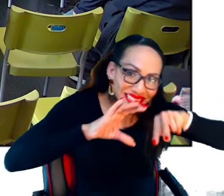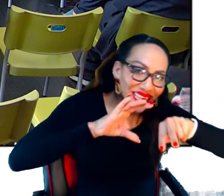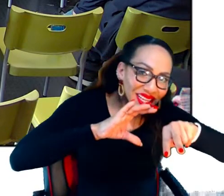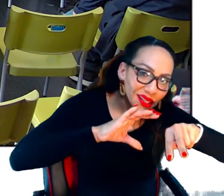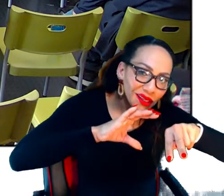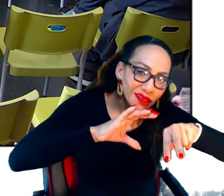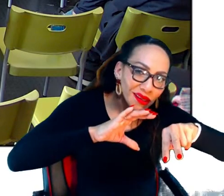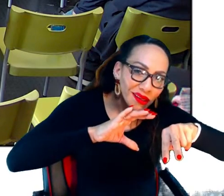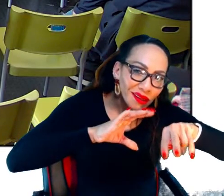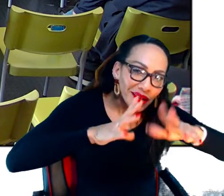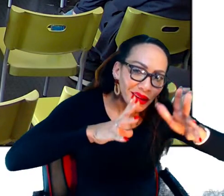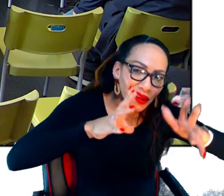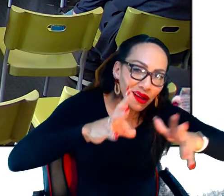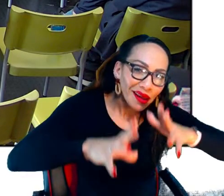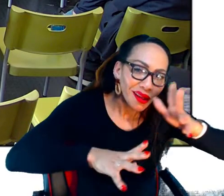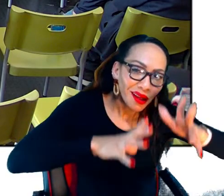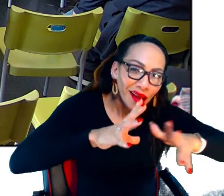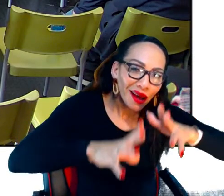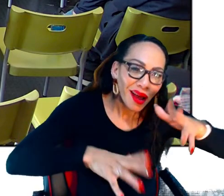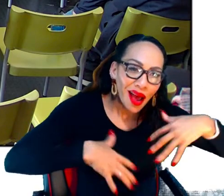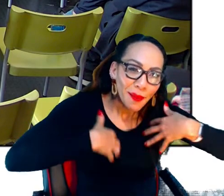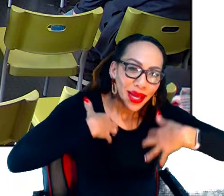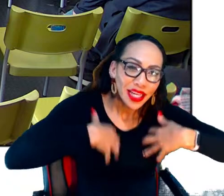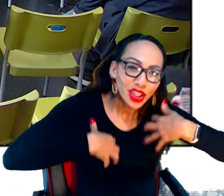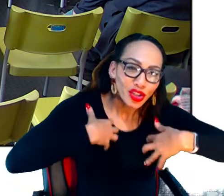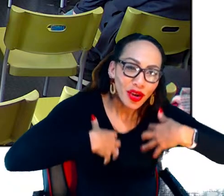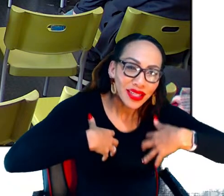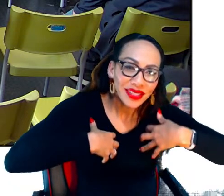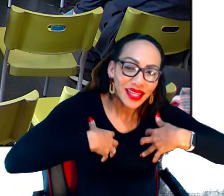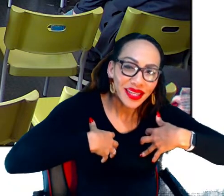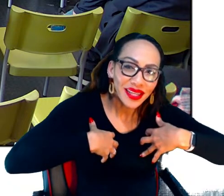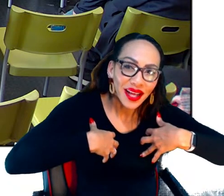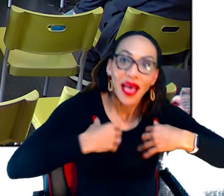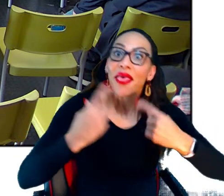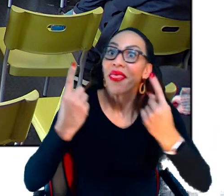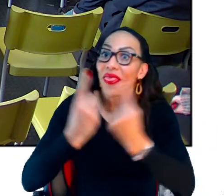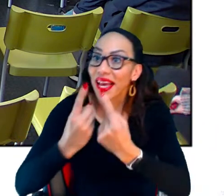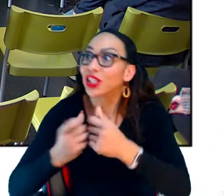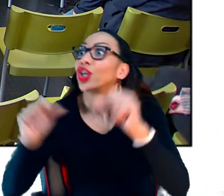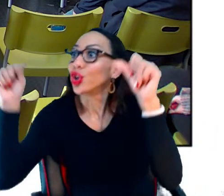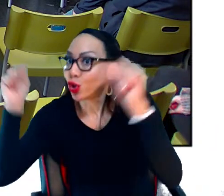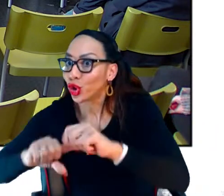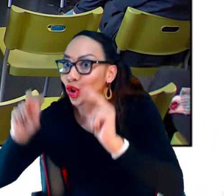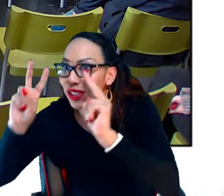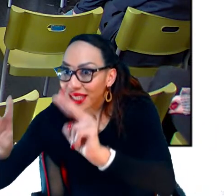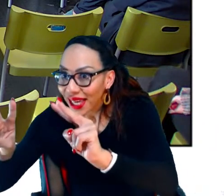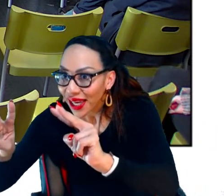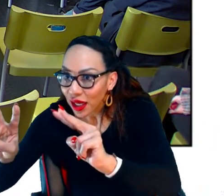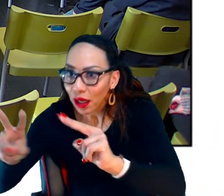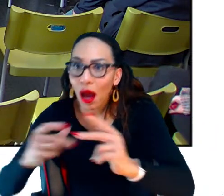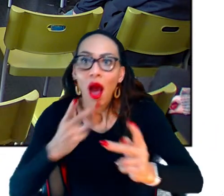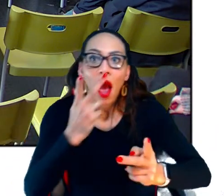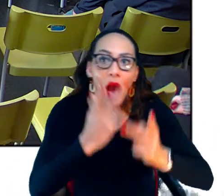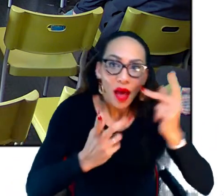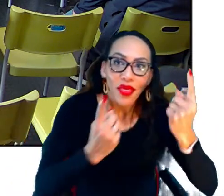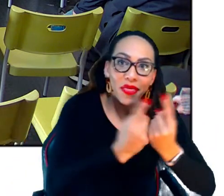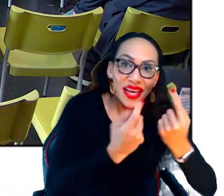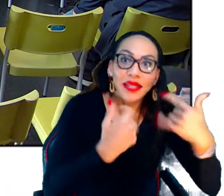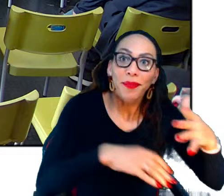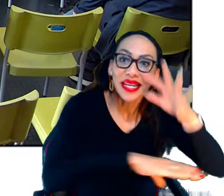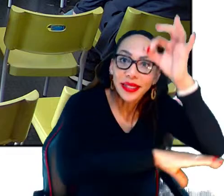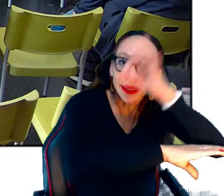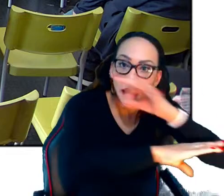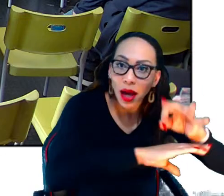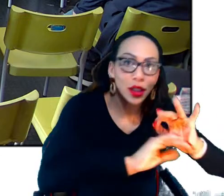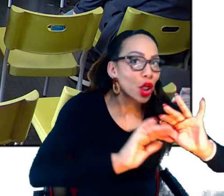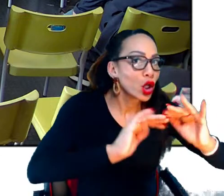So I'm kind of quite interested in that thing about things which are meant to be seen and things which are designed which are